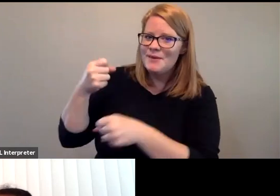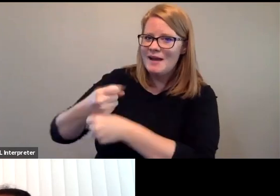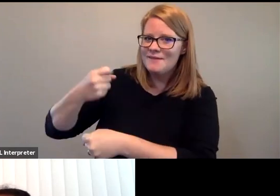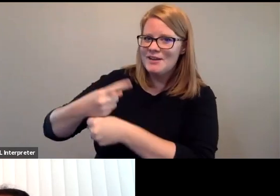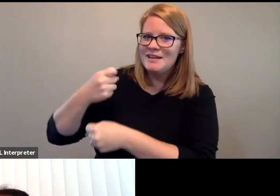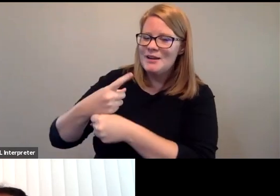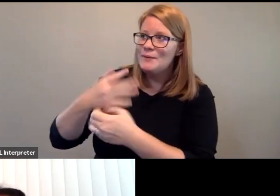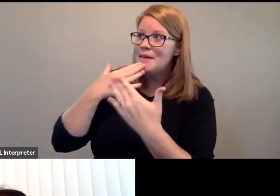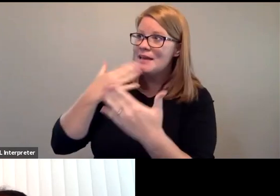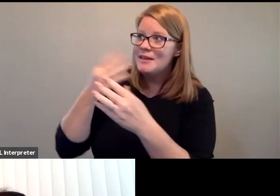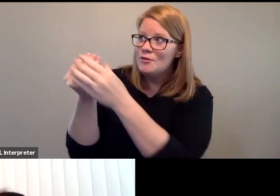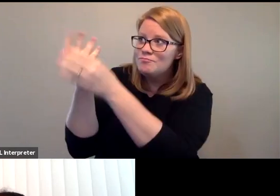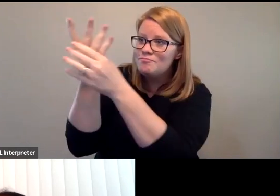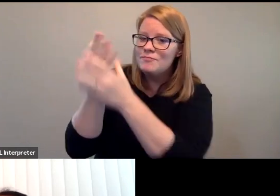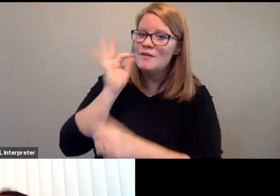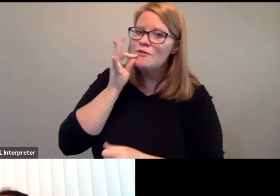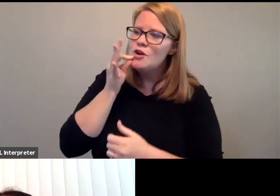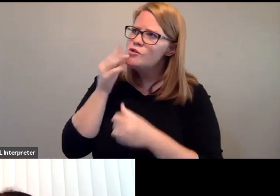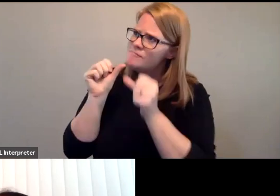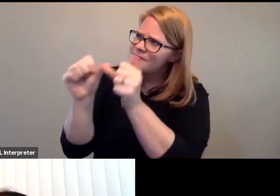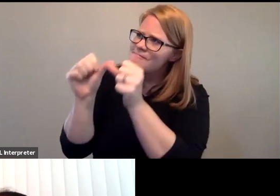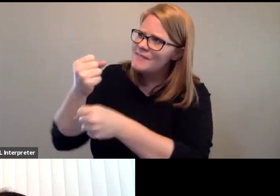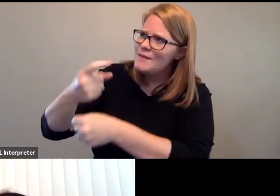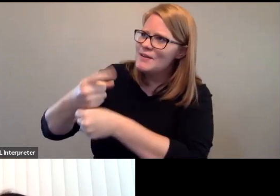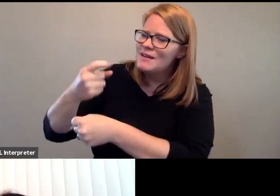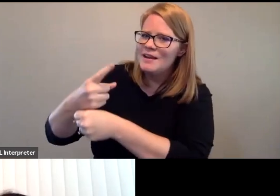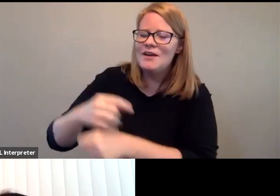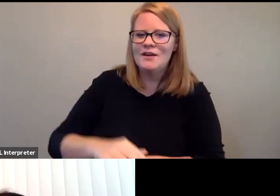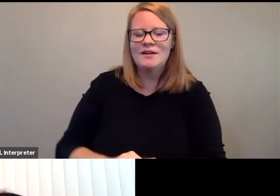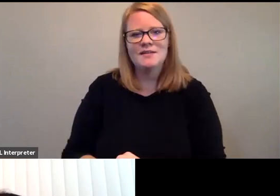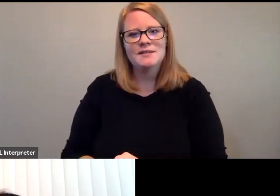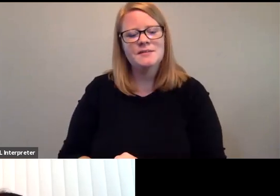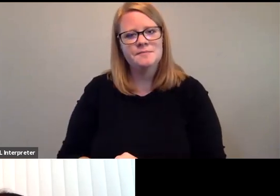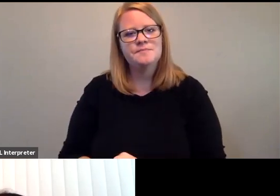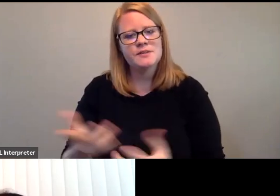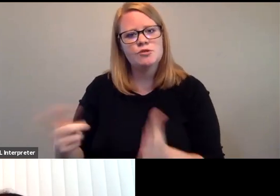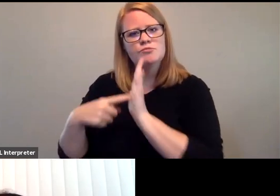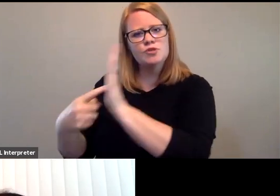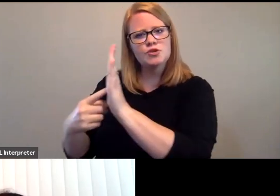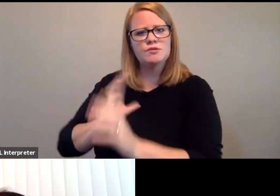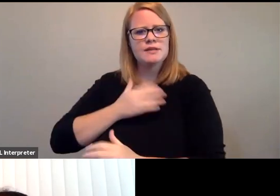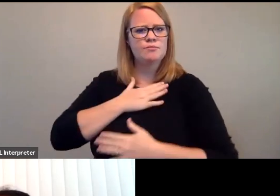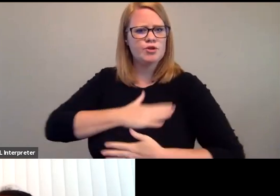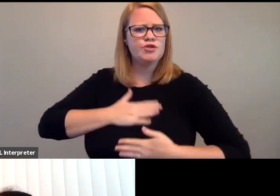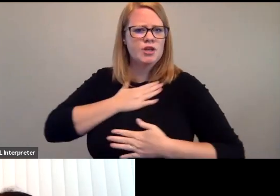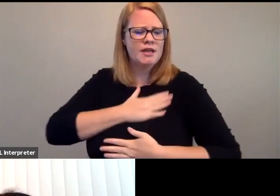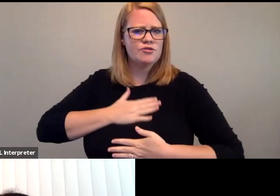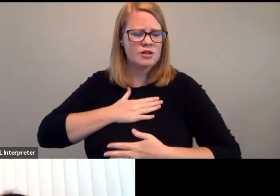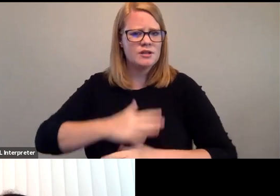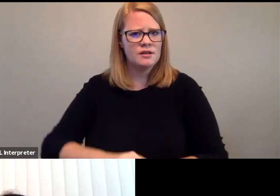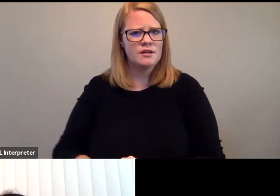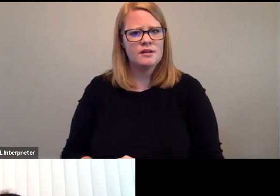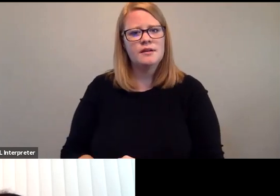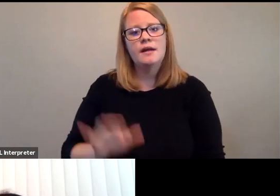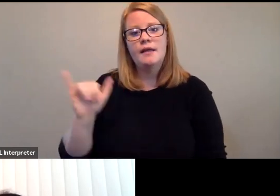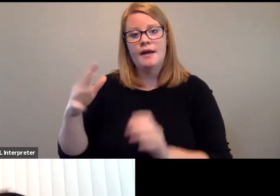thankful for, you know, the fruit that you provide and the substance. And, you know, it's almost like a superfood, because out of